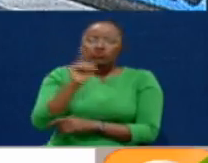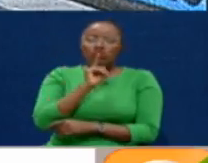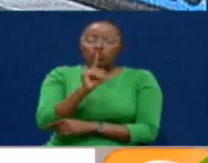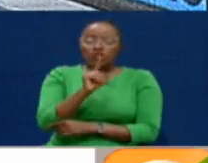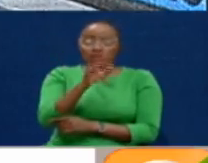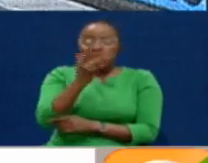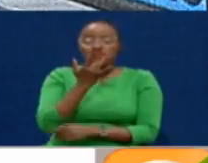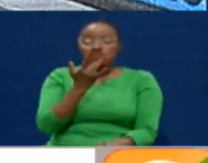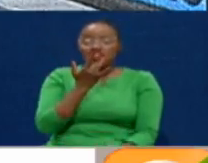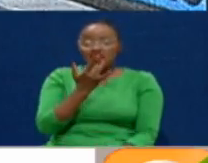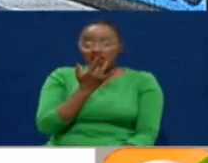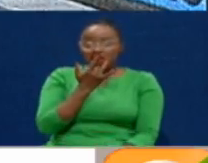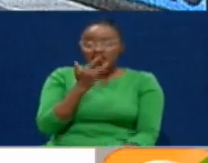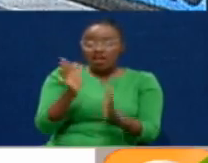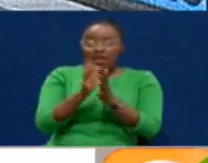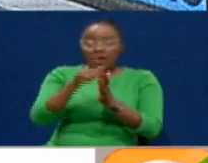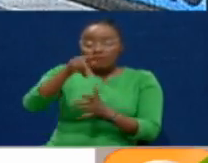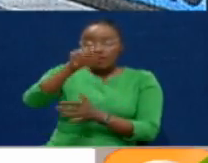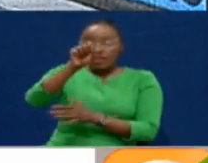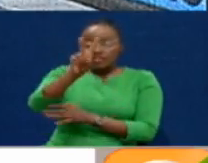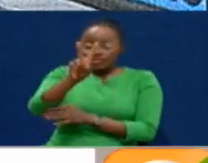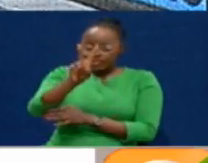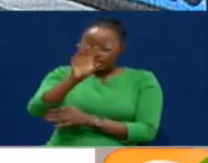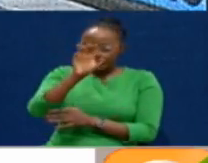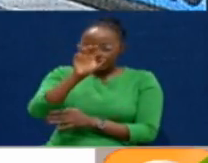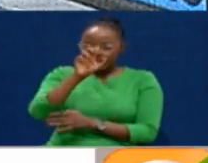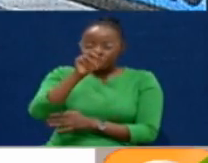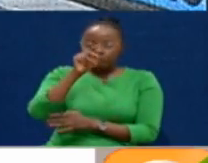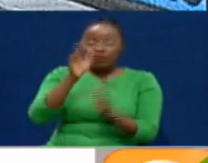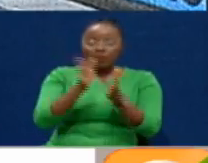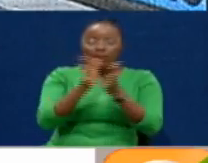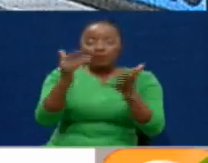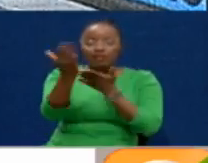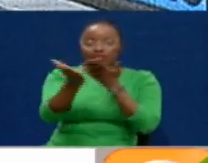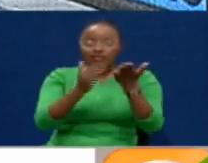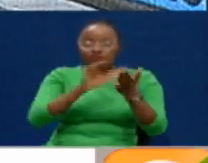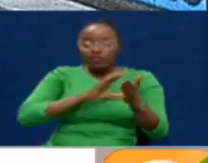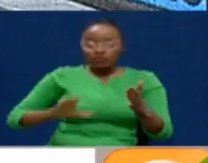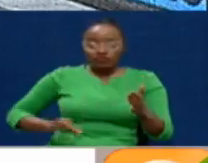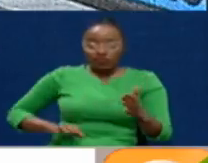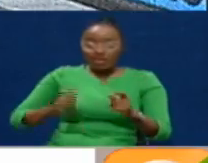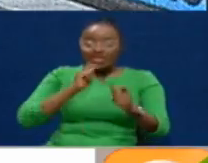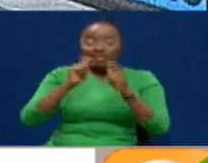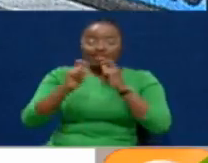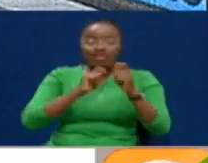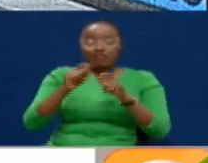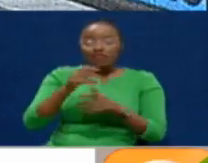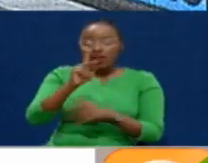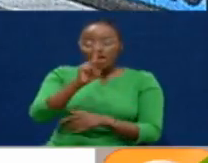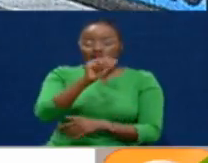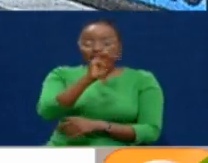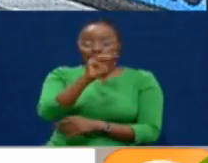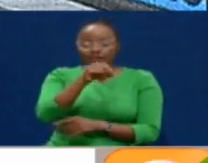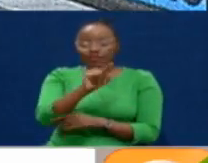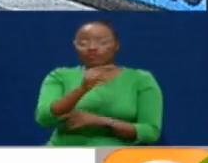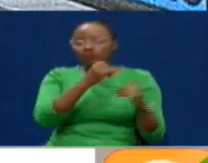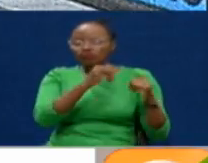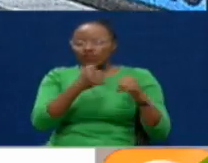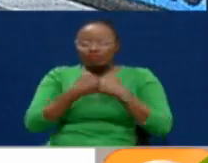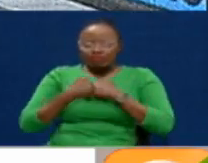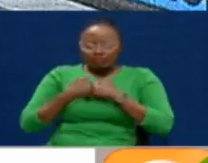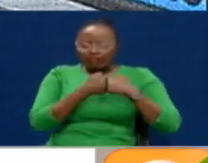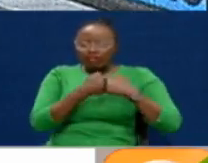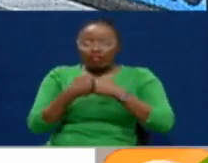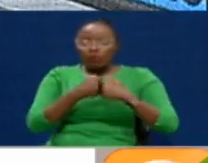his favor, and the Public Service Commission interview results that ranked him top, Kiama is swimming against the tide,